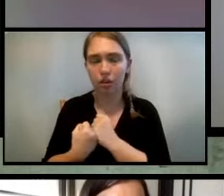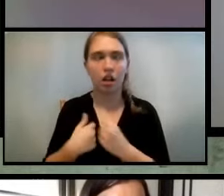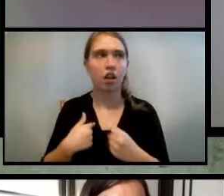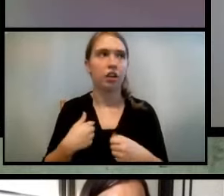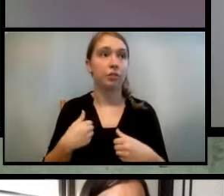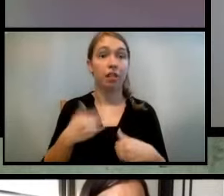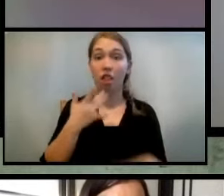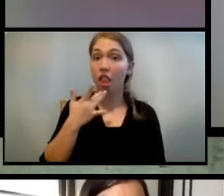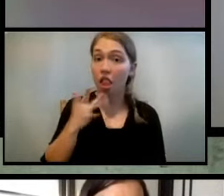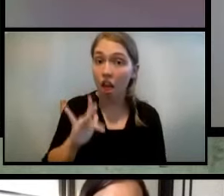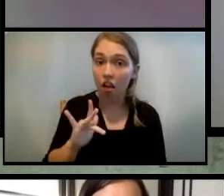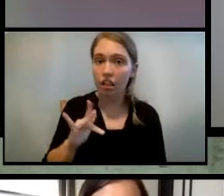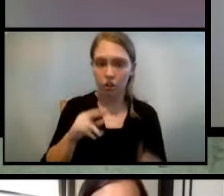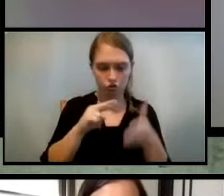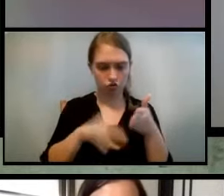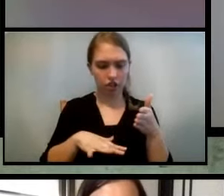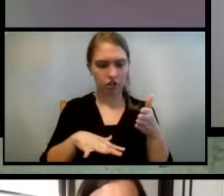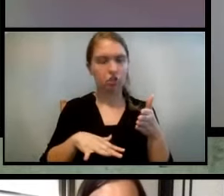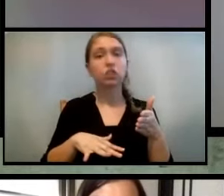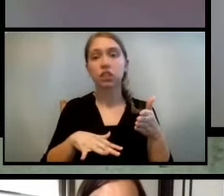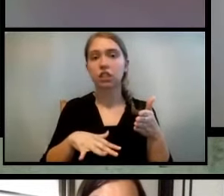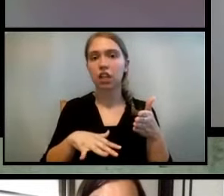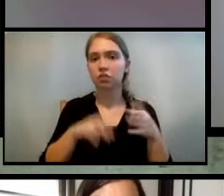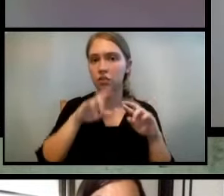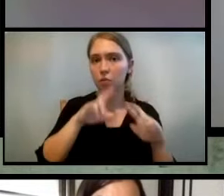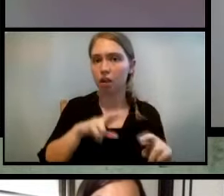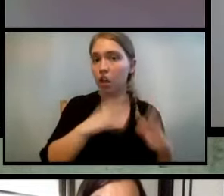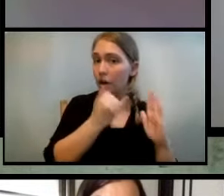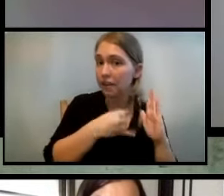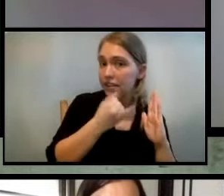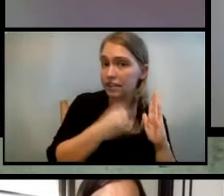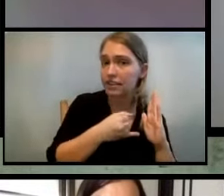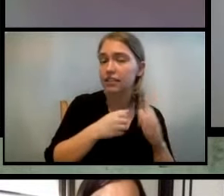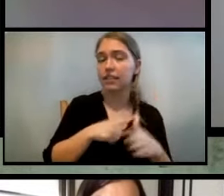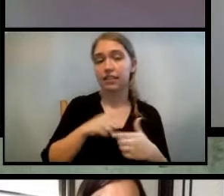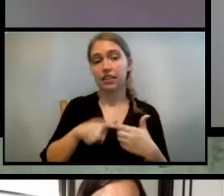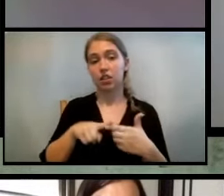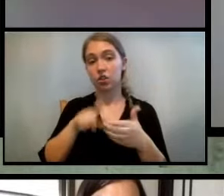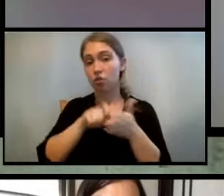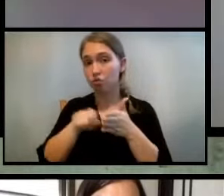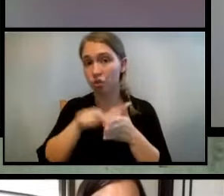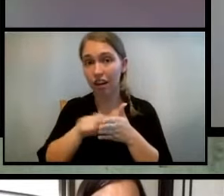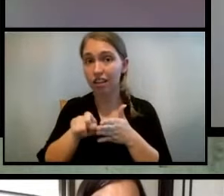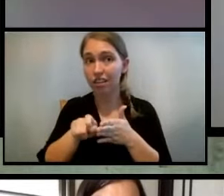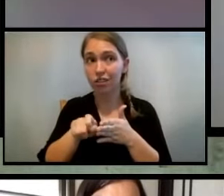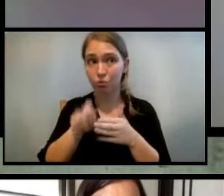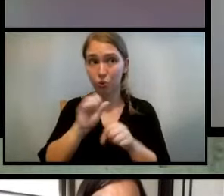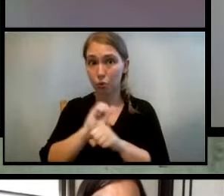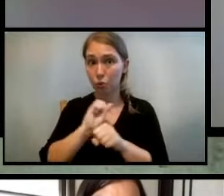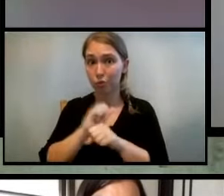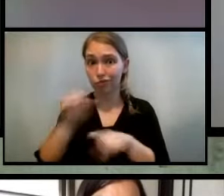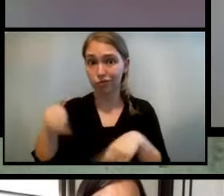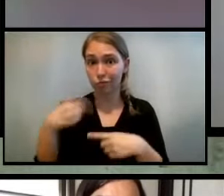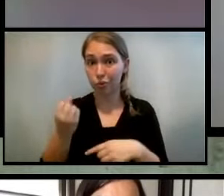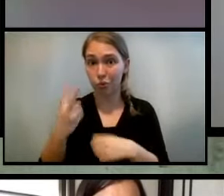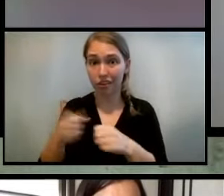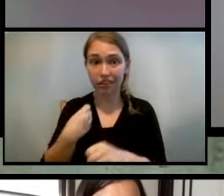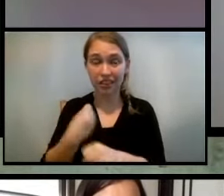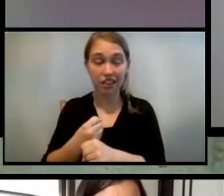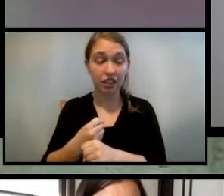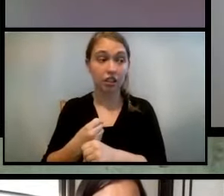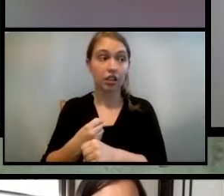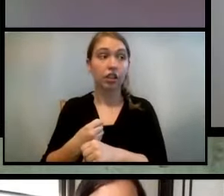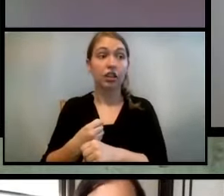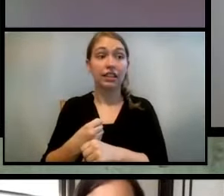that readers have responded artistically, and writers. 12 years online seems